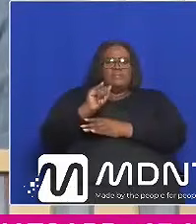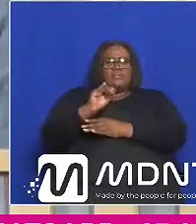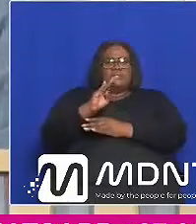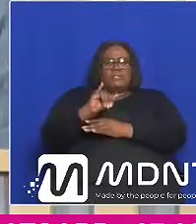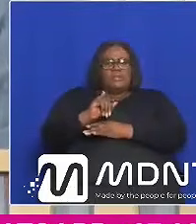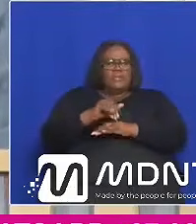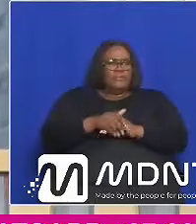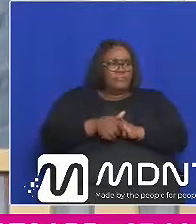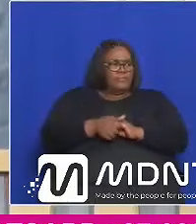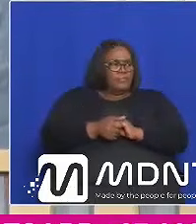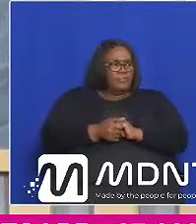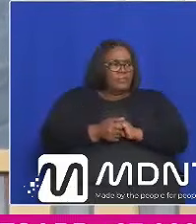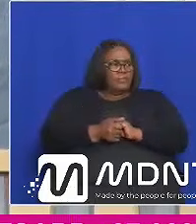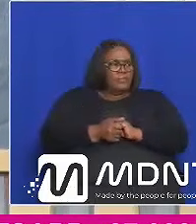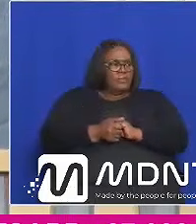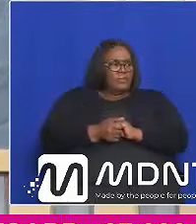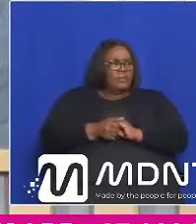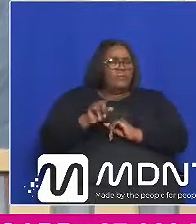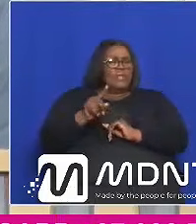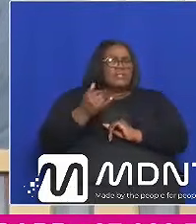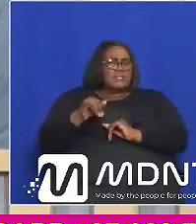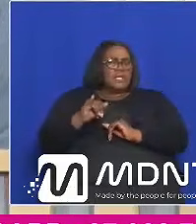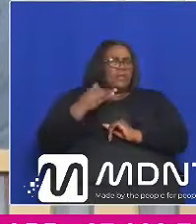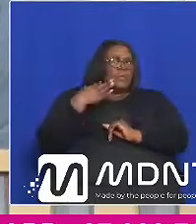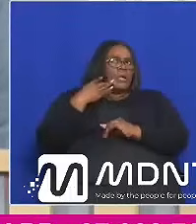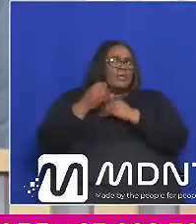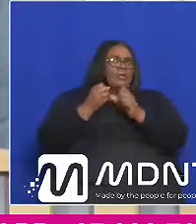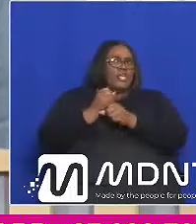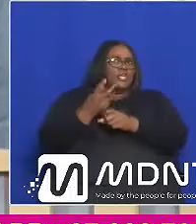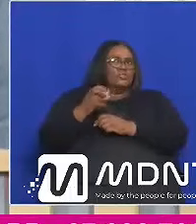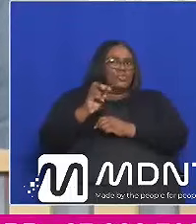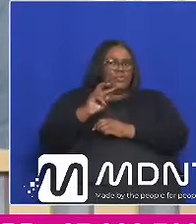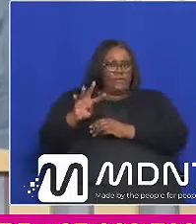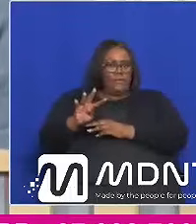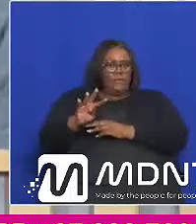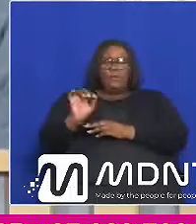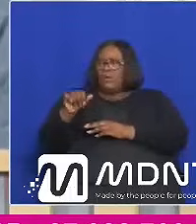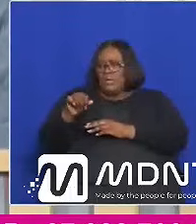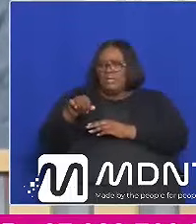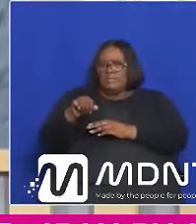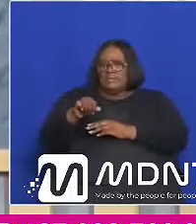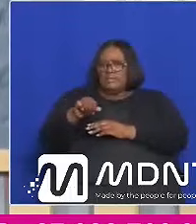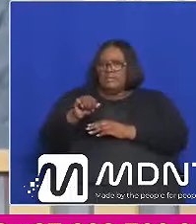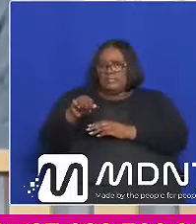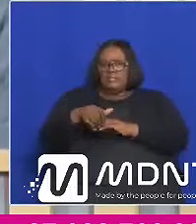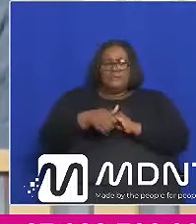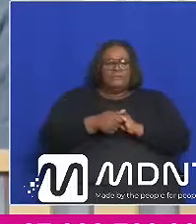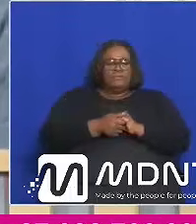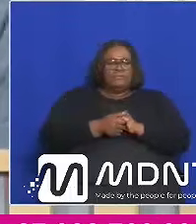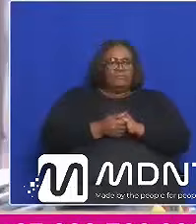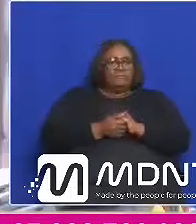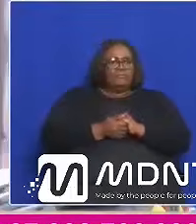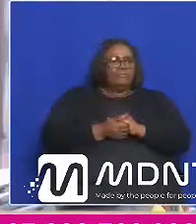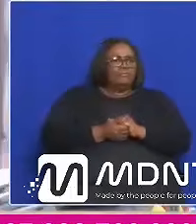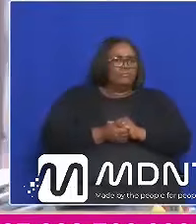And that would still be 2024, early 2024, having reminded yourself? Early, yes. Okay.